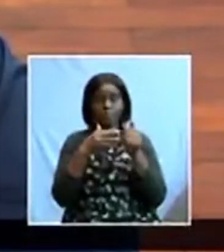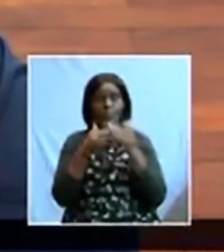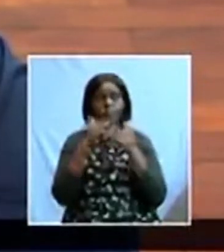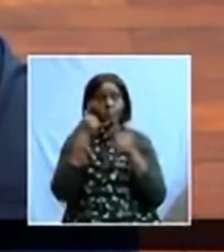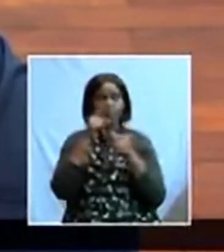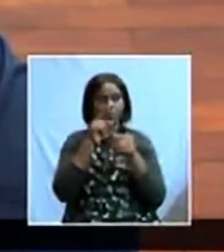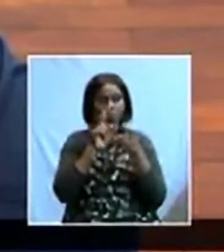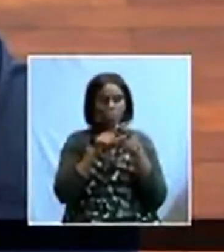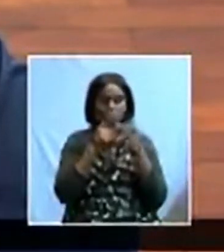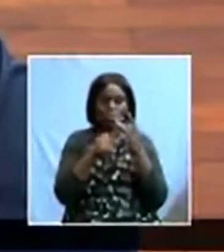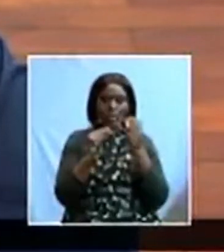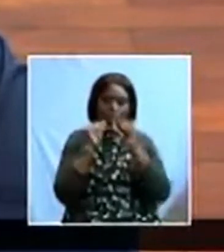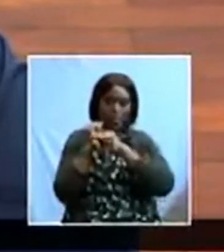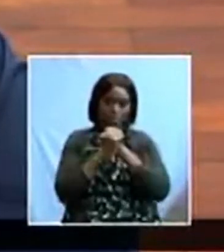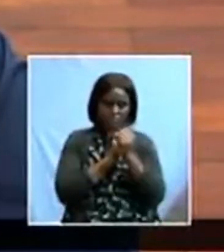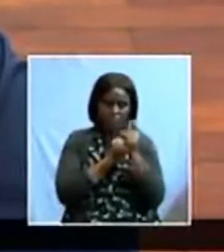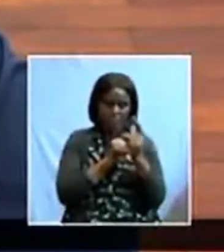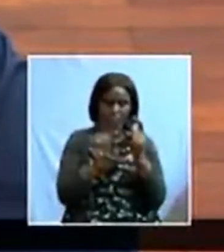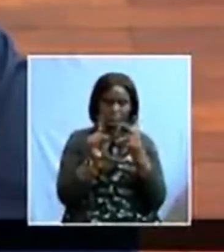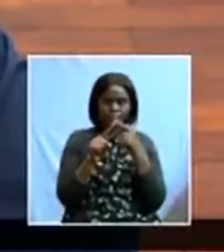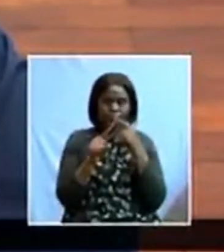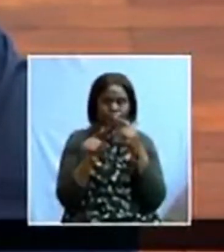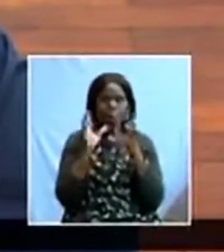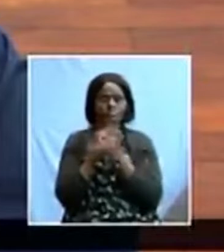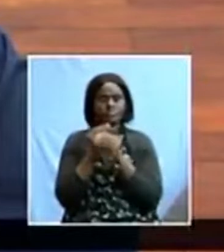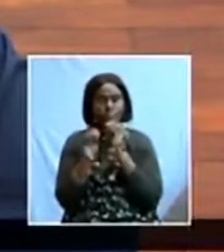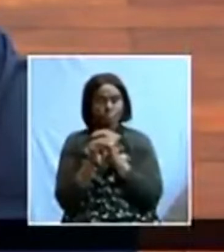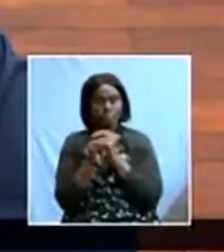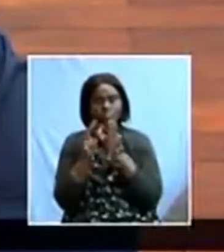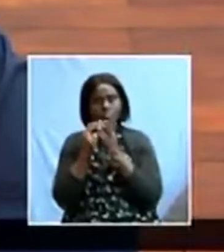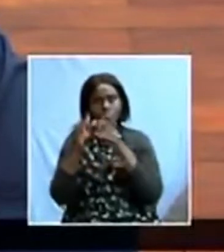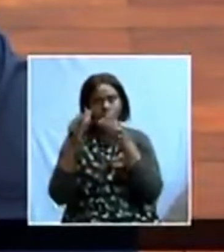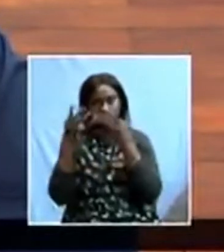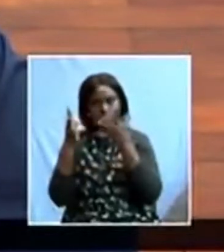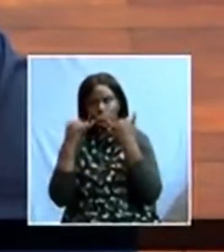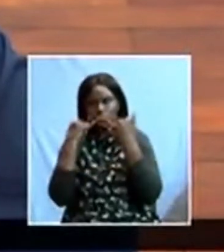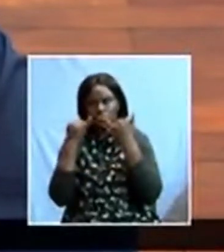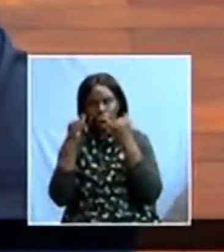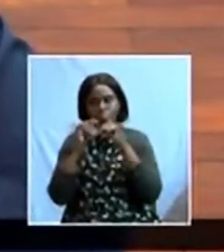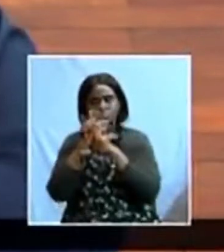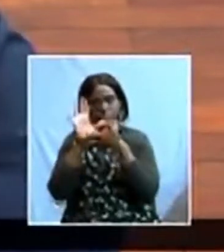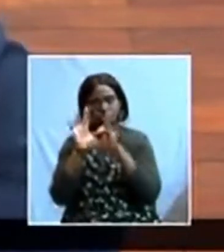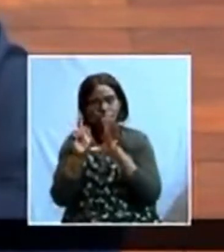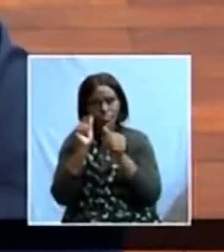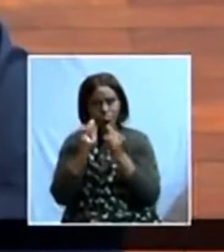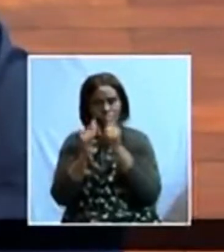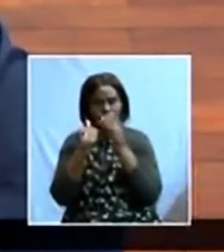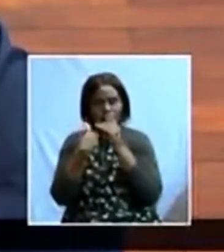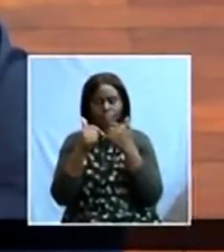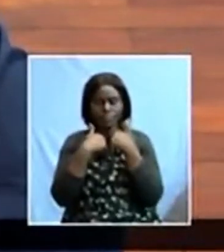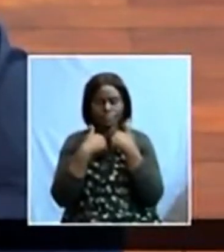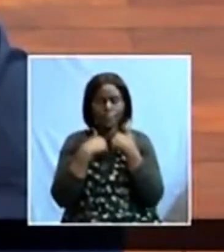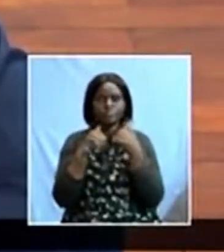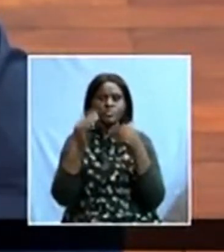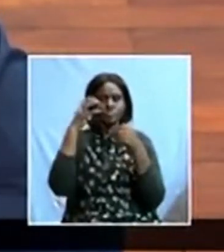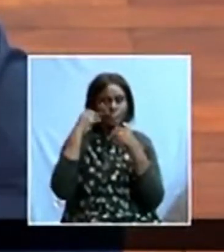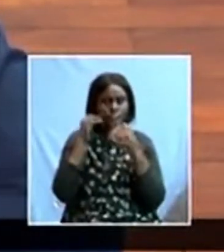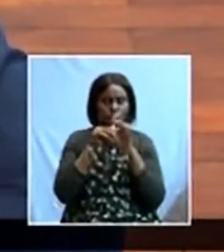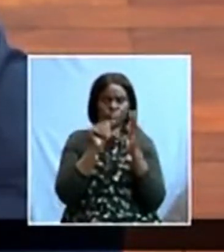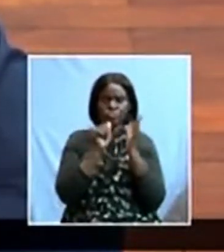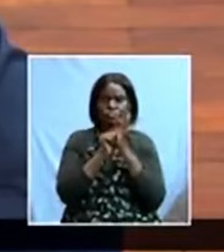Was it to protect and say they are missing, or giving them factual information they have been carried by officers in